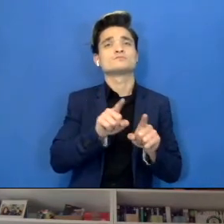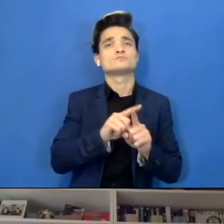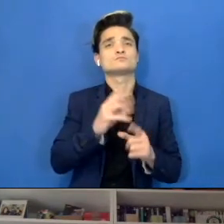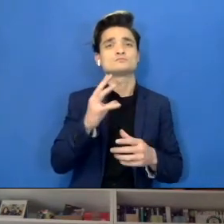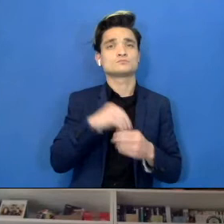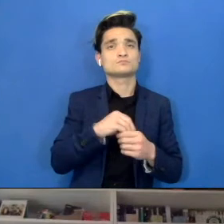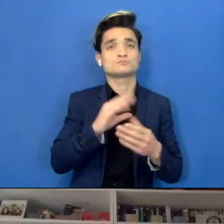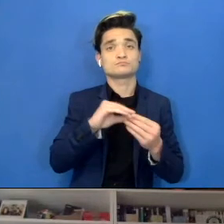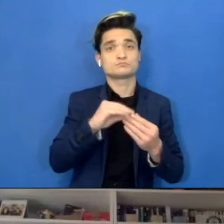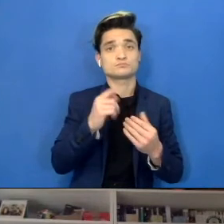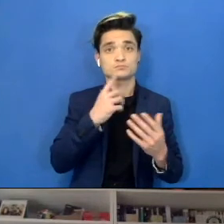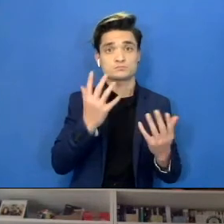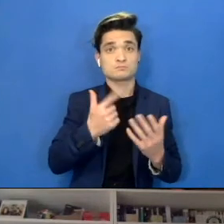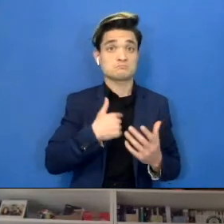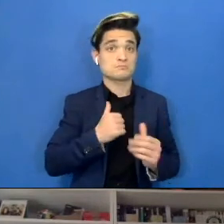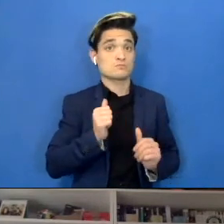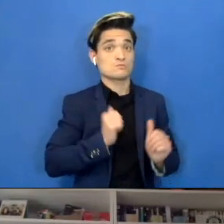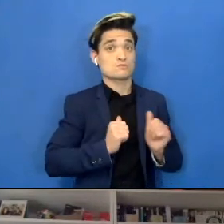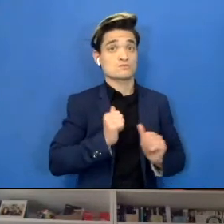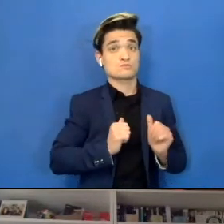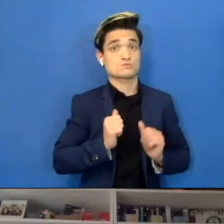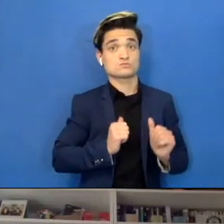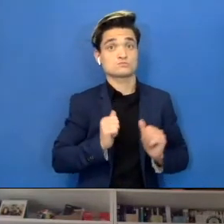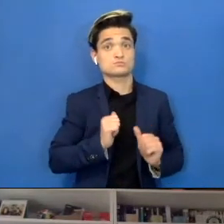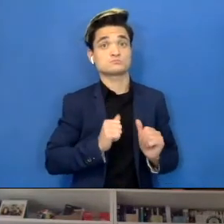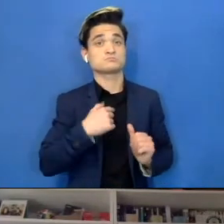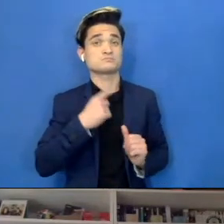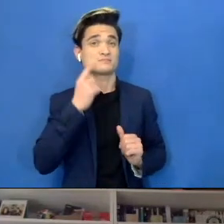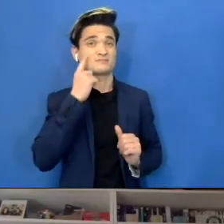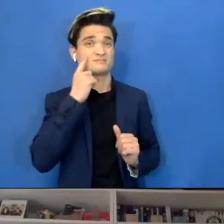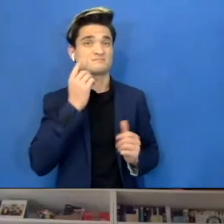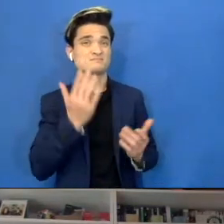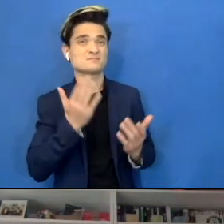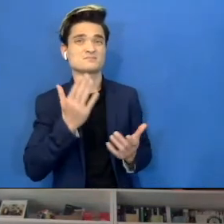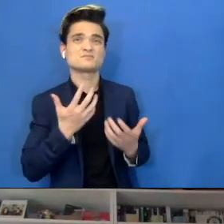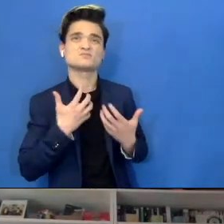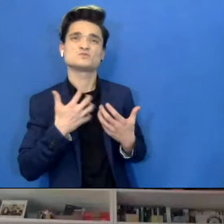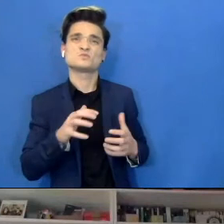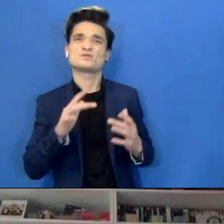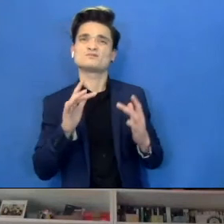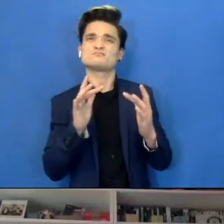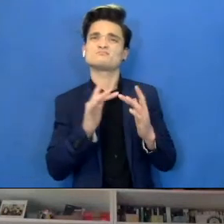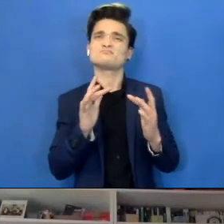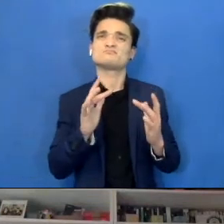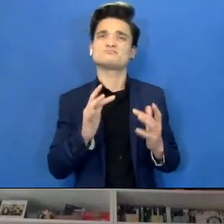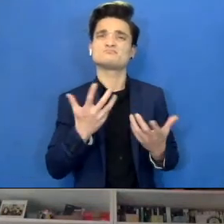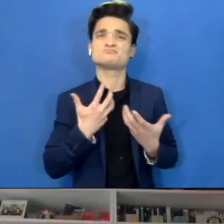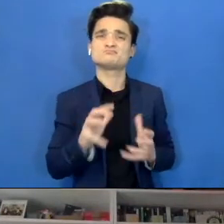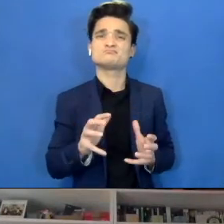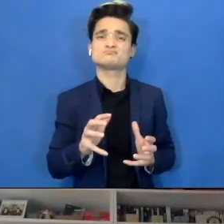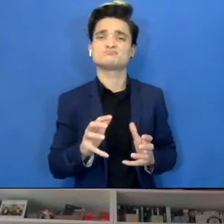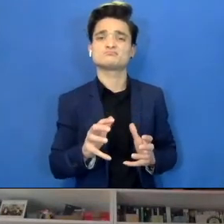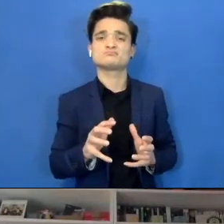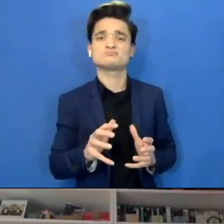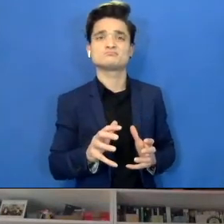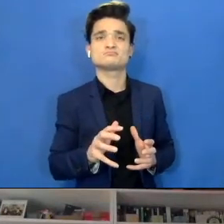this contact right now. It doesn't even have to be physical contact. It could be a scene about, I don't know, a breakup. I'm going through a breakup right now.